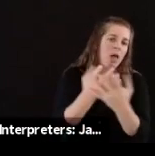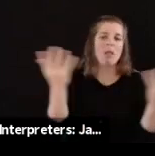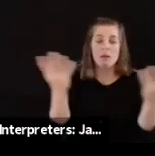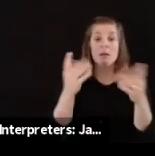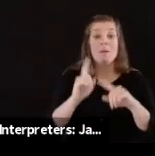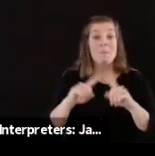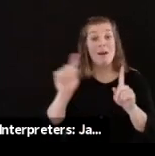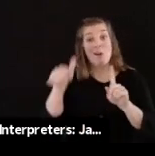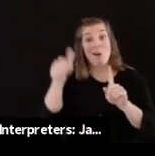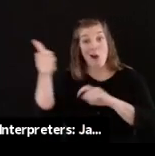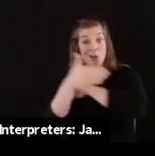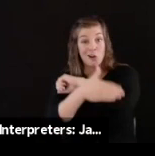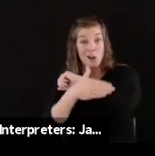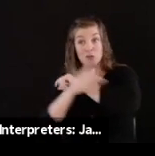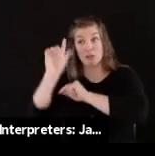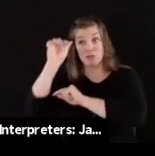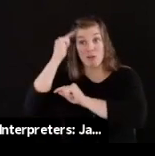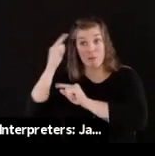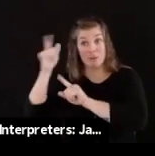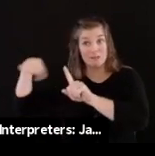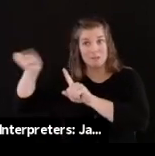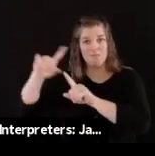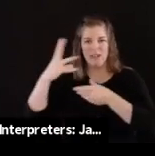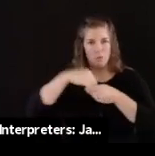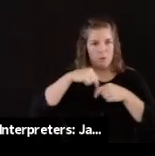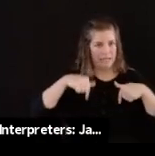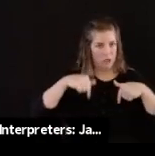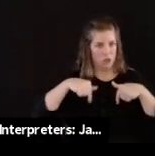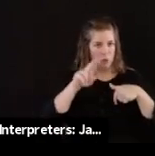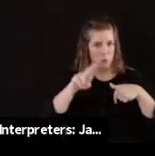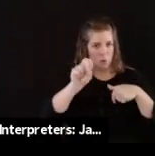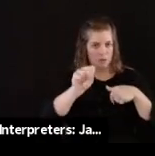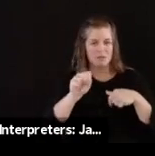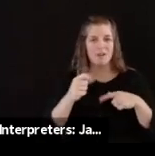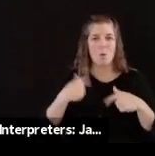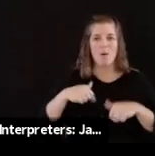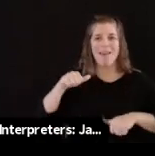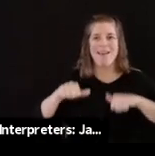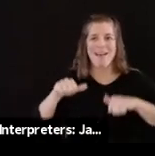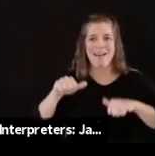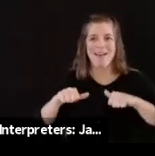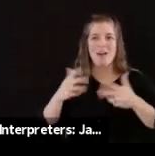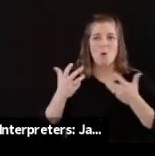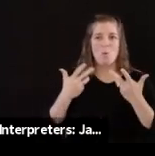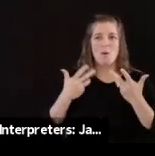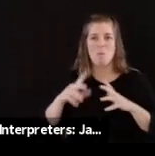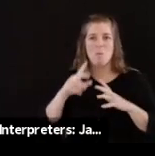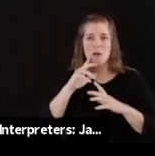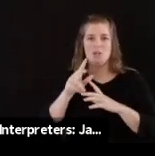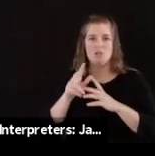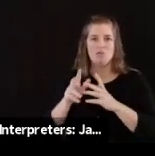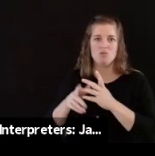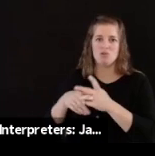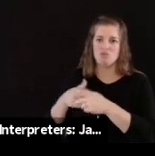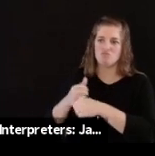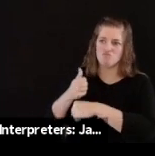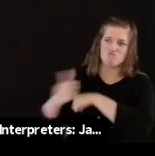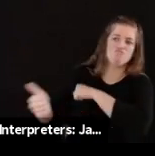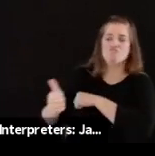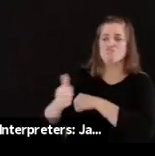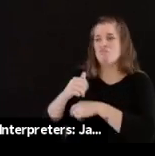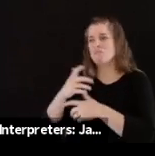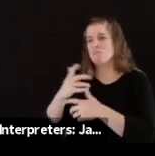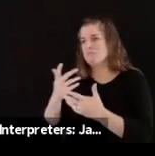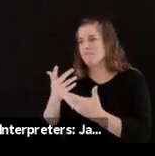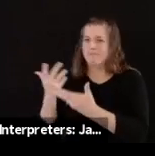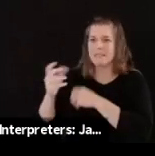other countries' governments, including ours in the United States, hesitated to sanction South Africa because, well, we